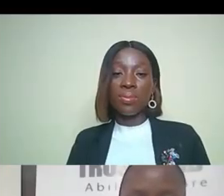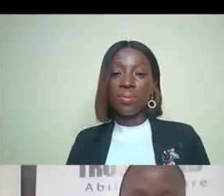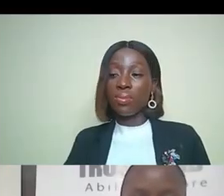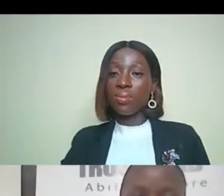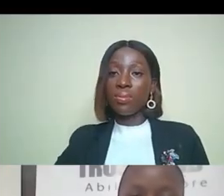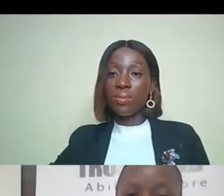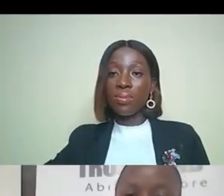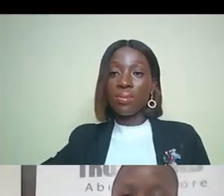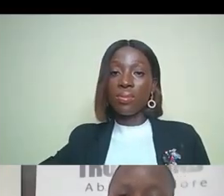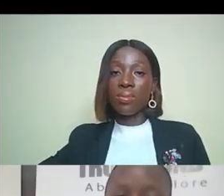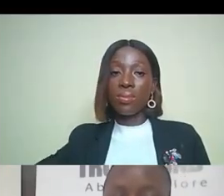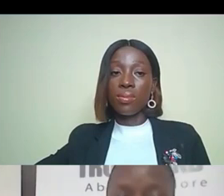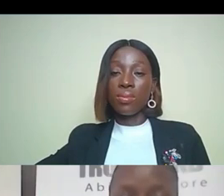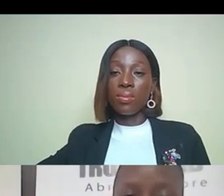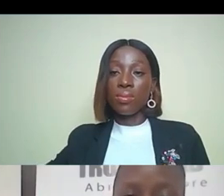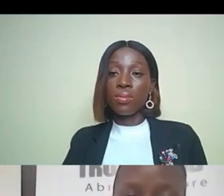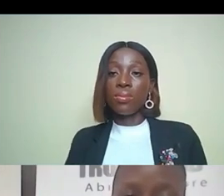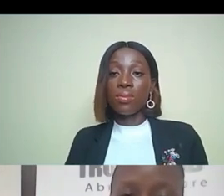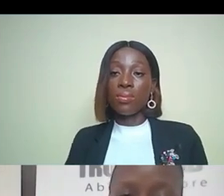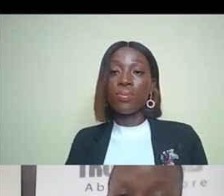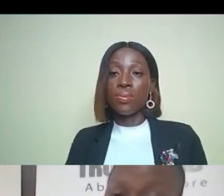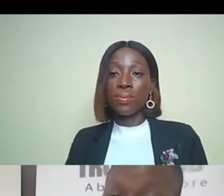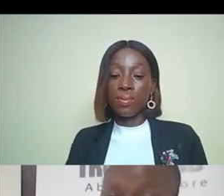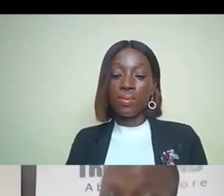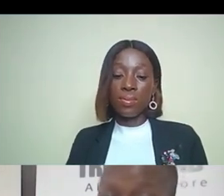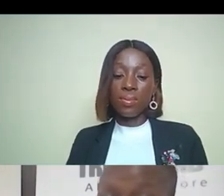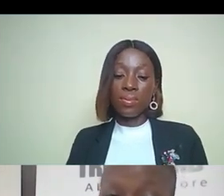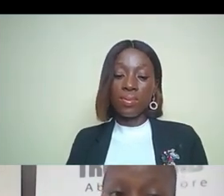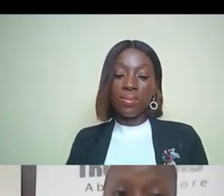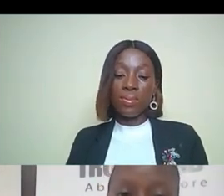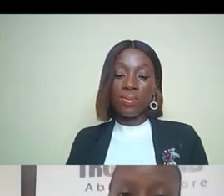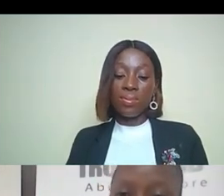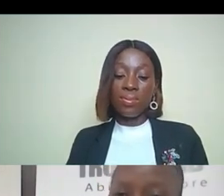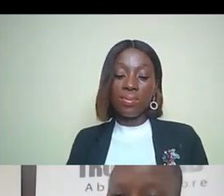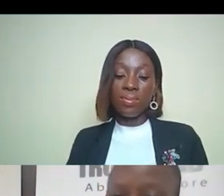is going to be as like, we are going to go through the background of the problem,